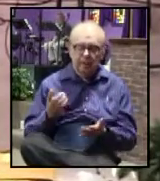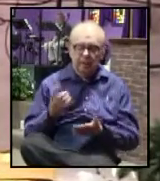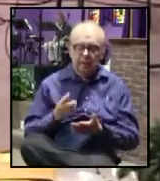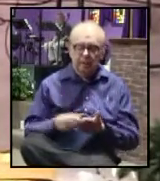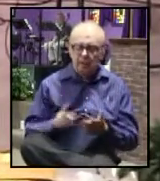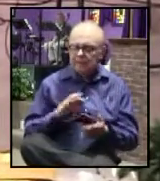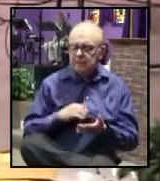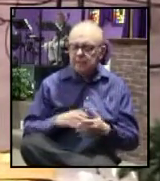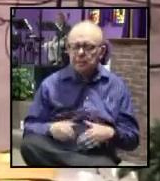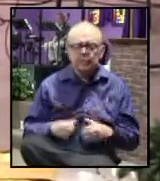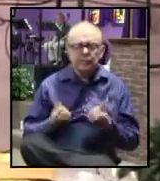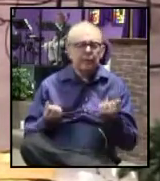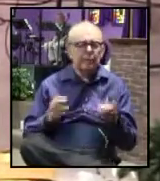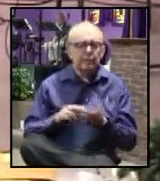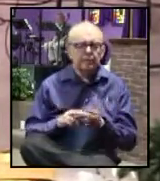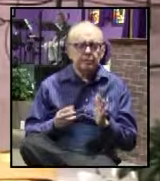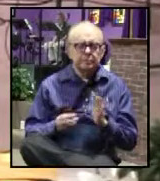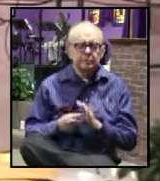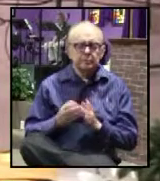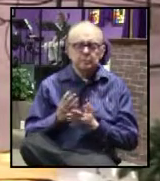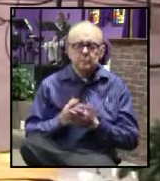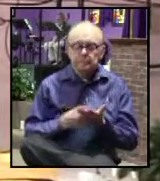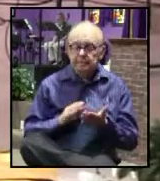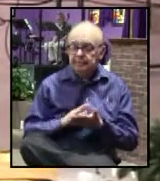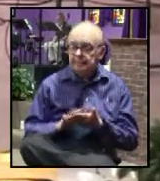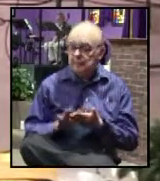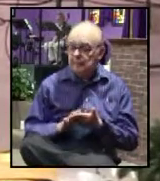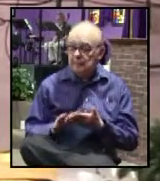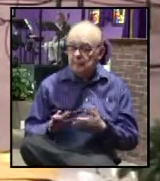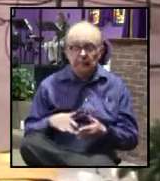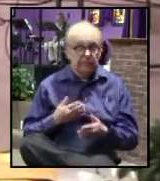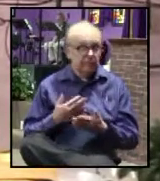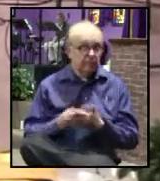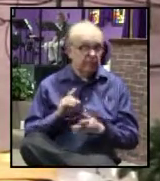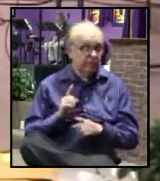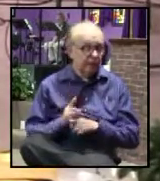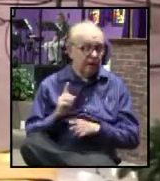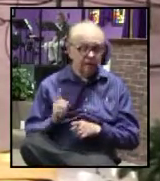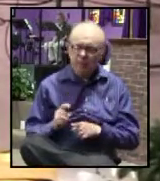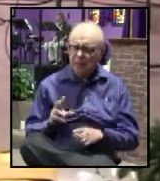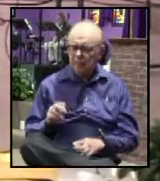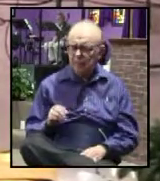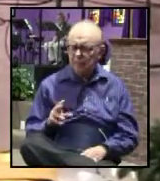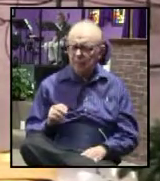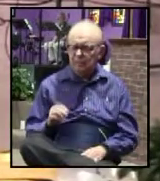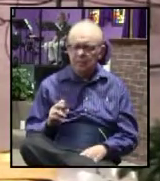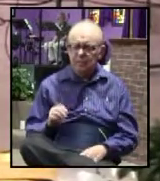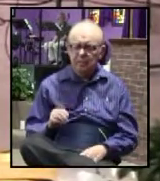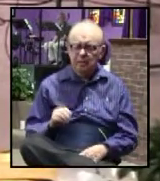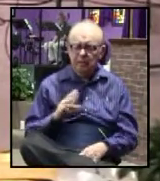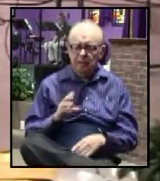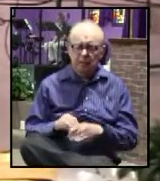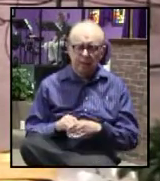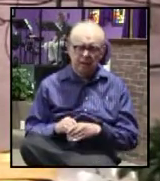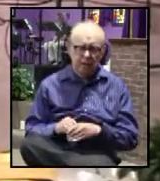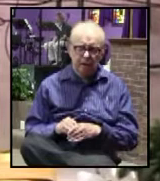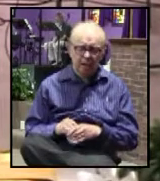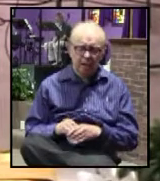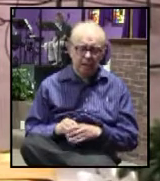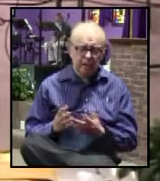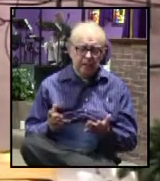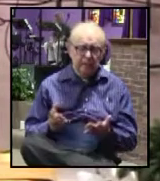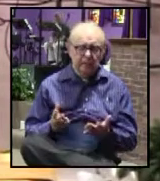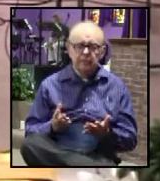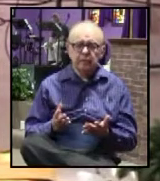is a sacrifice? Something pleasant that feels good, right? No. It involves the killing of